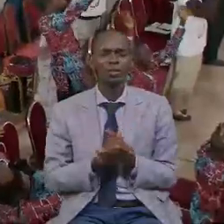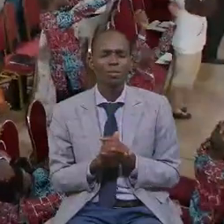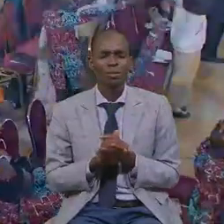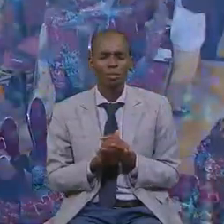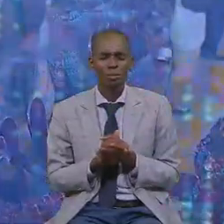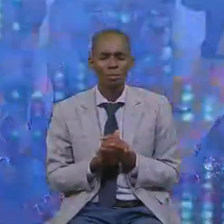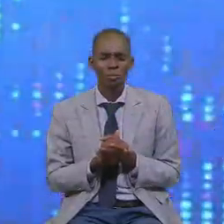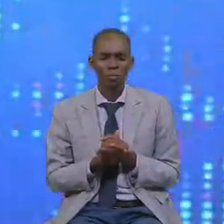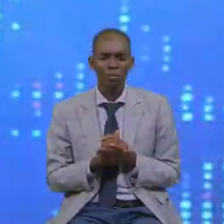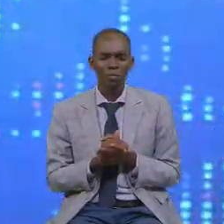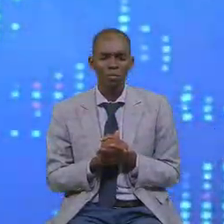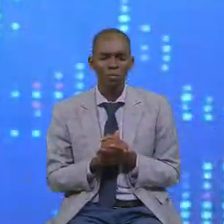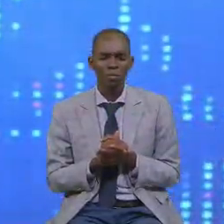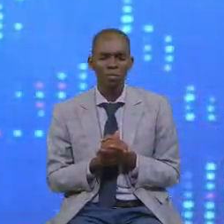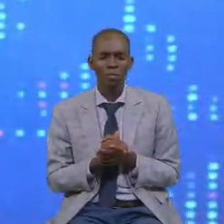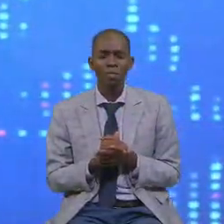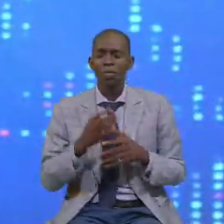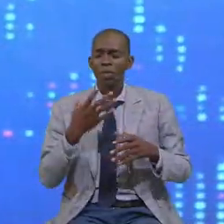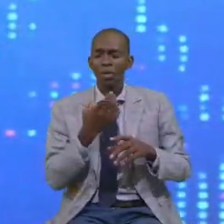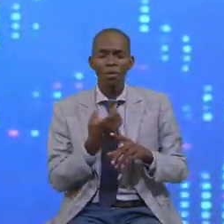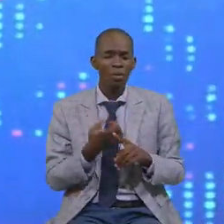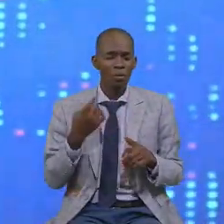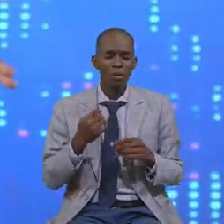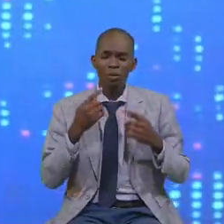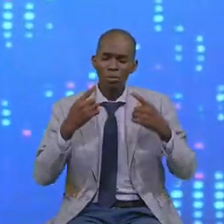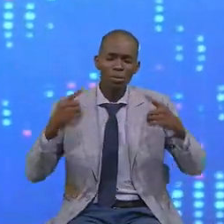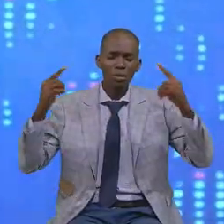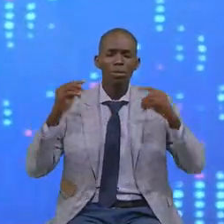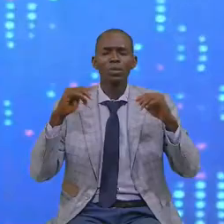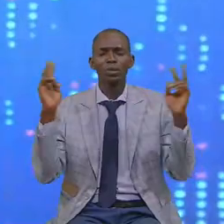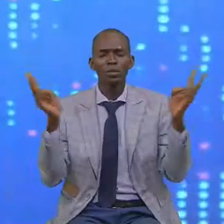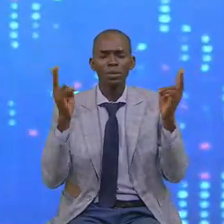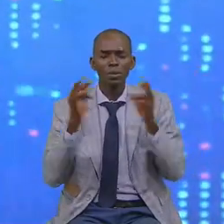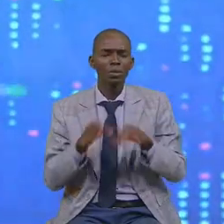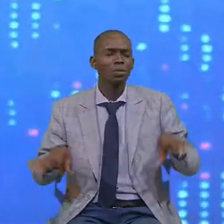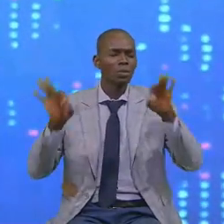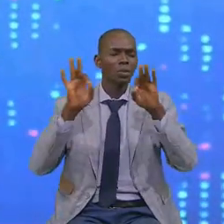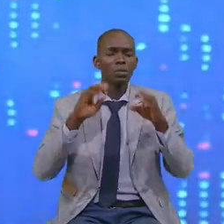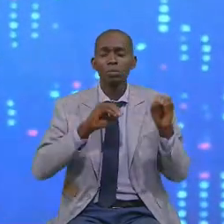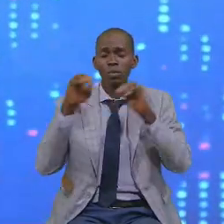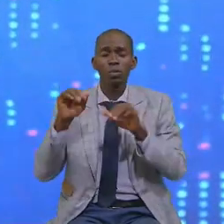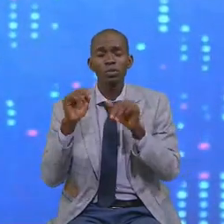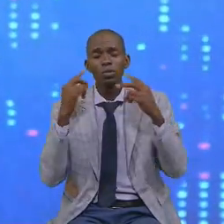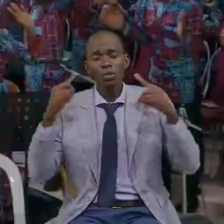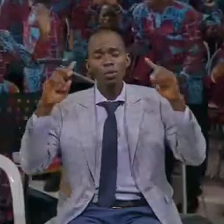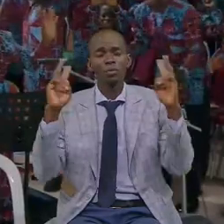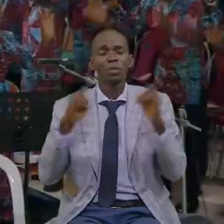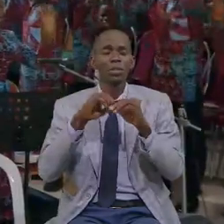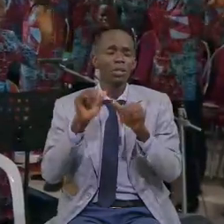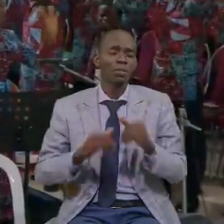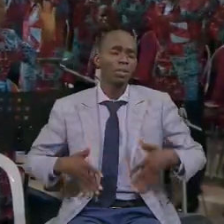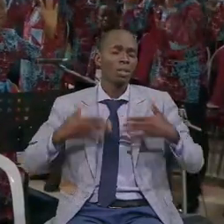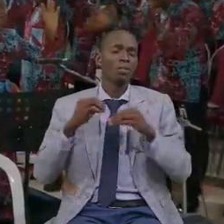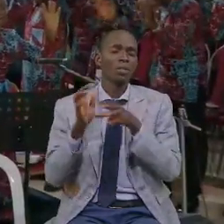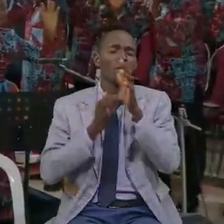Confirm the success, the significance, the victory, the triumph in every life in Jesus'